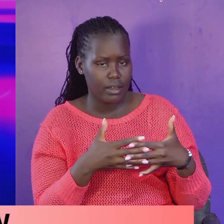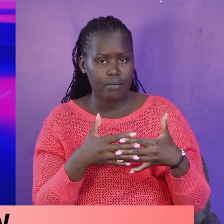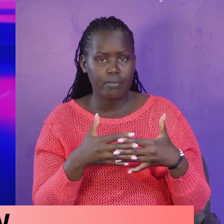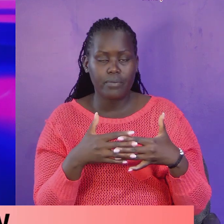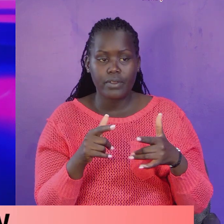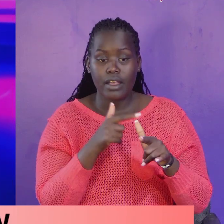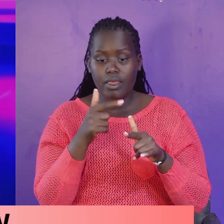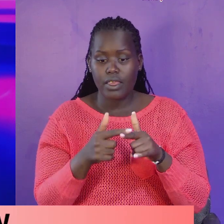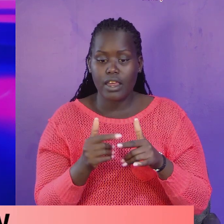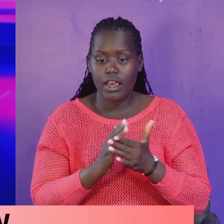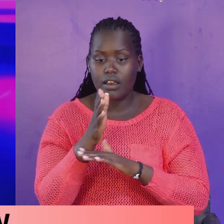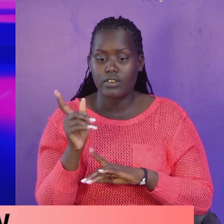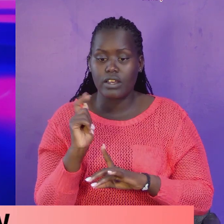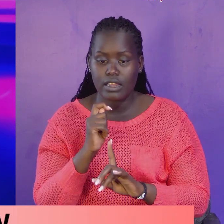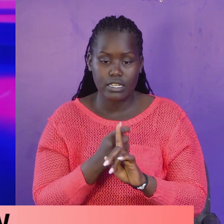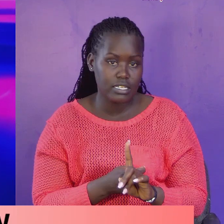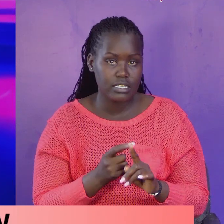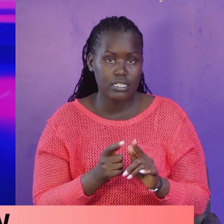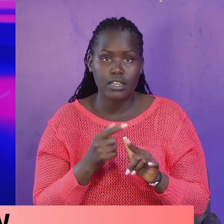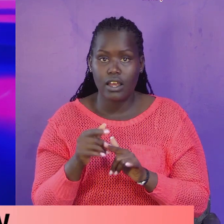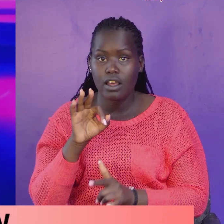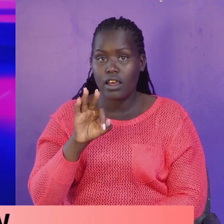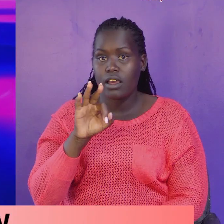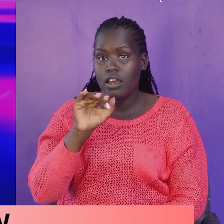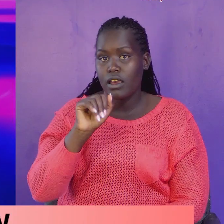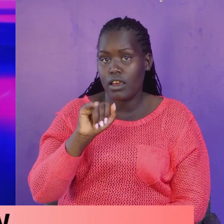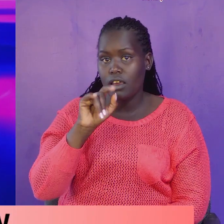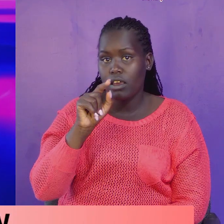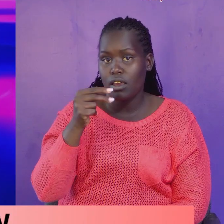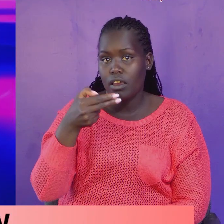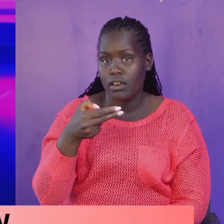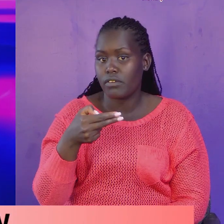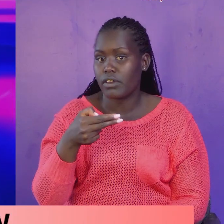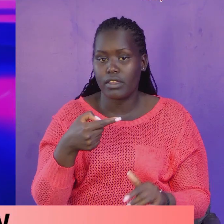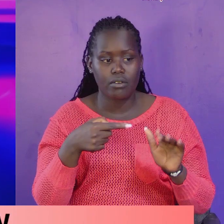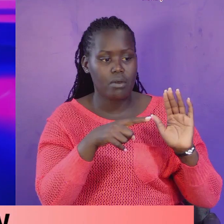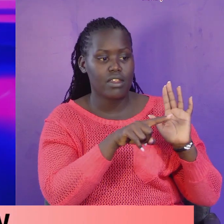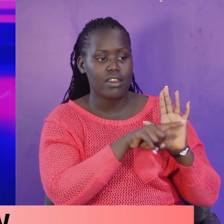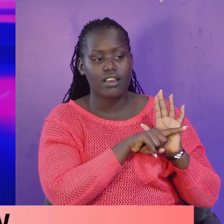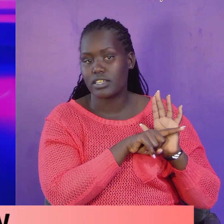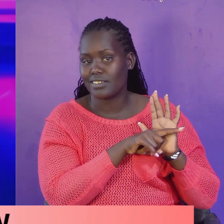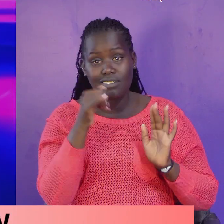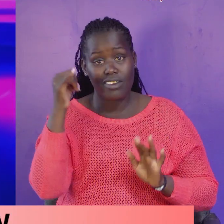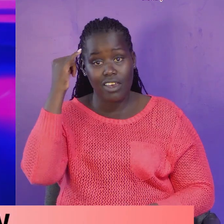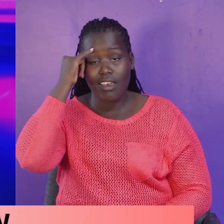after conducting that test, Faith Kipyegon turned out to be negative. You can